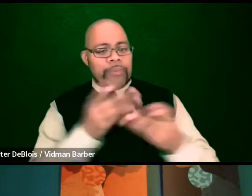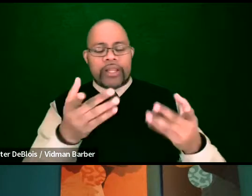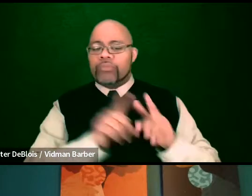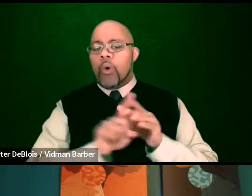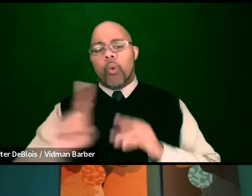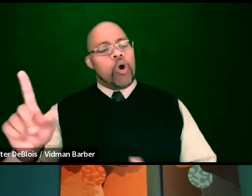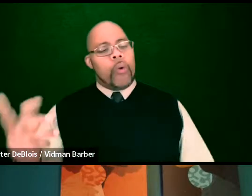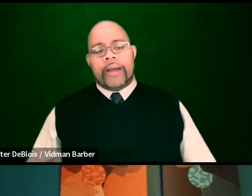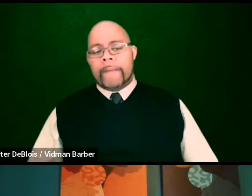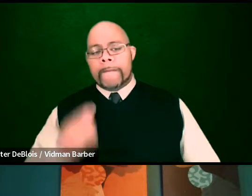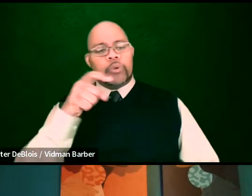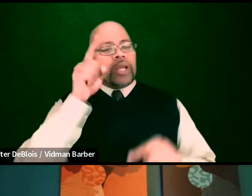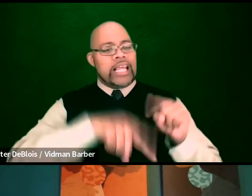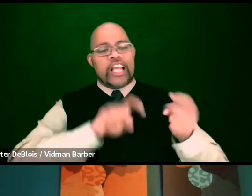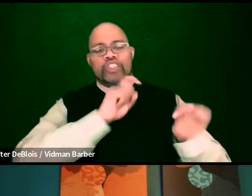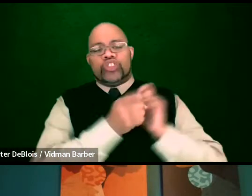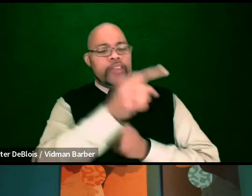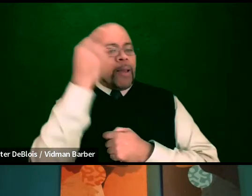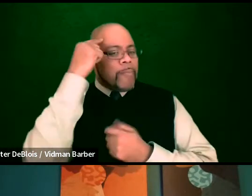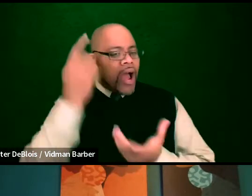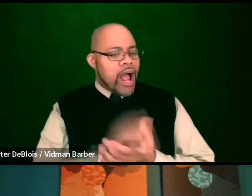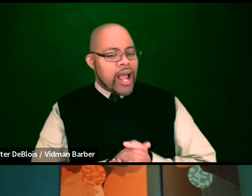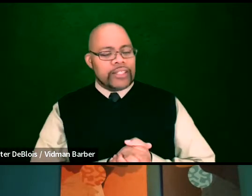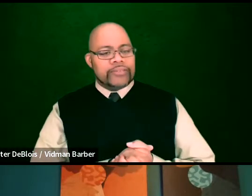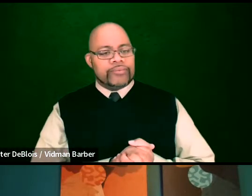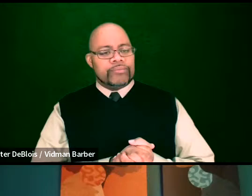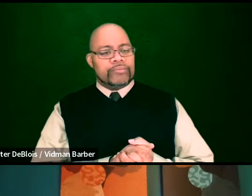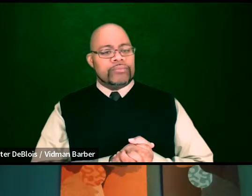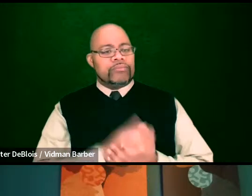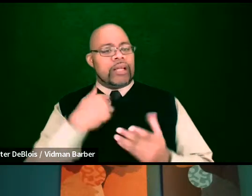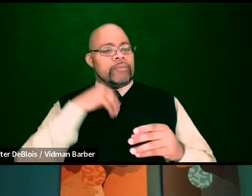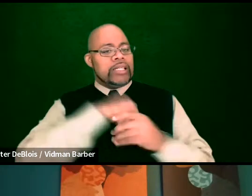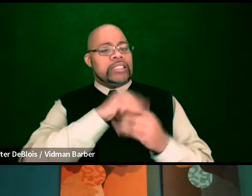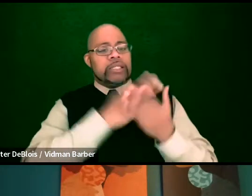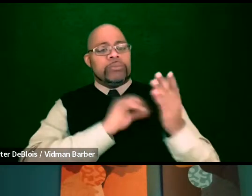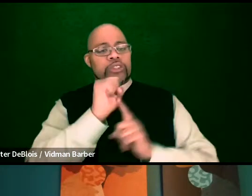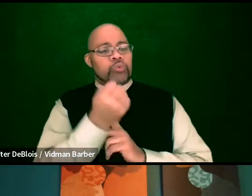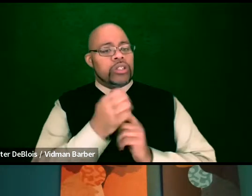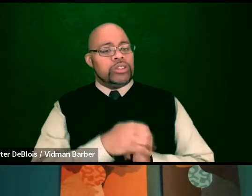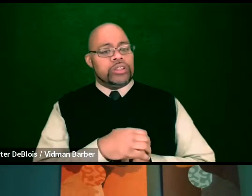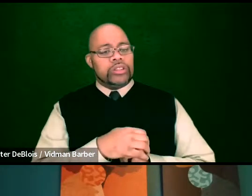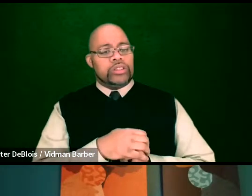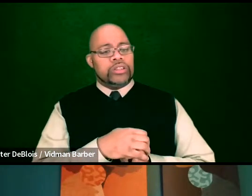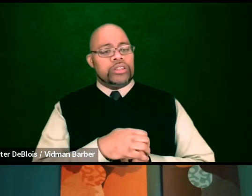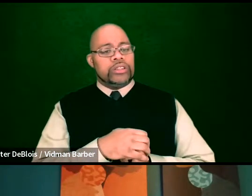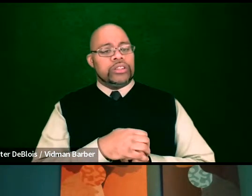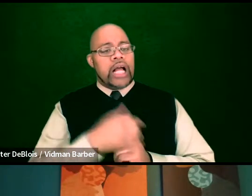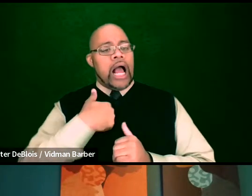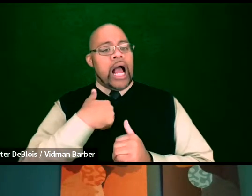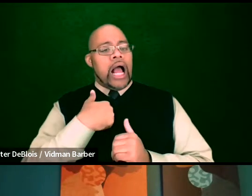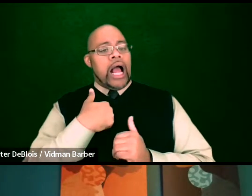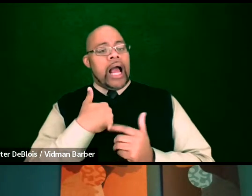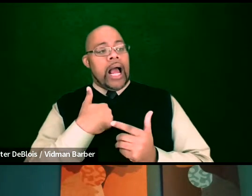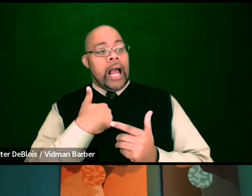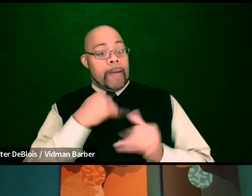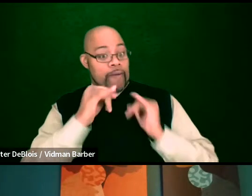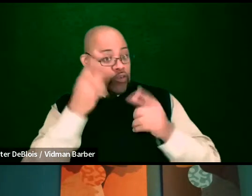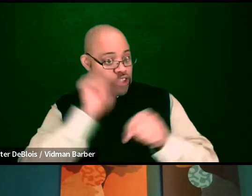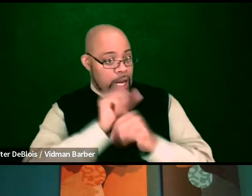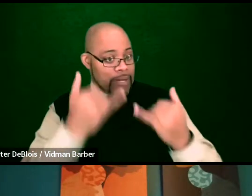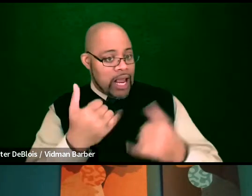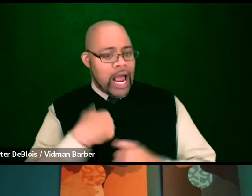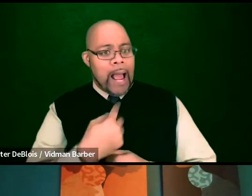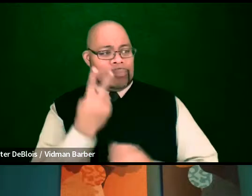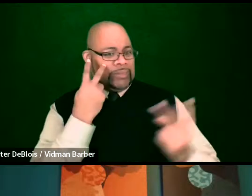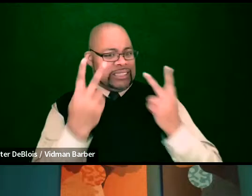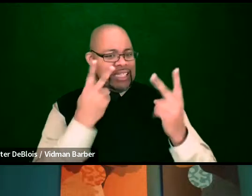away, because you can't change their mind. I've been in some situations where like I'm interviewing for jobs right now, and I'm